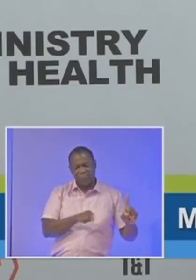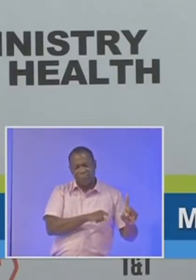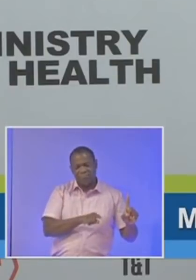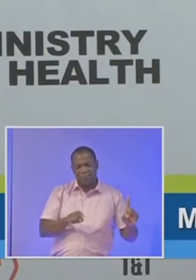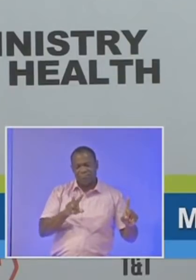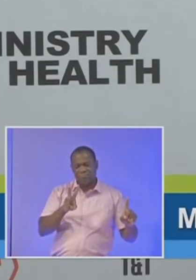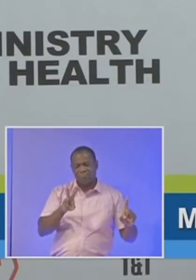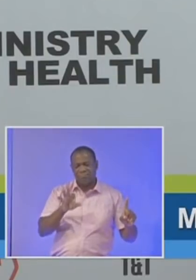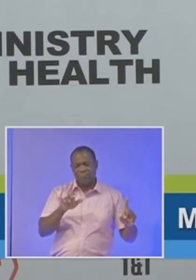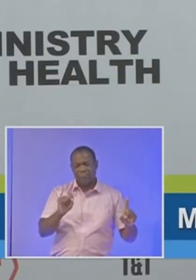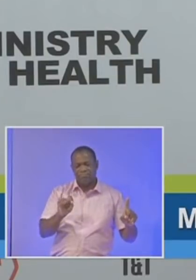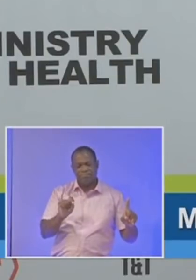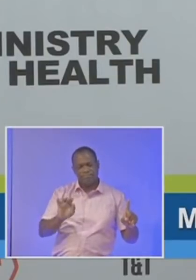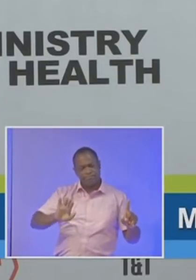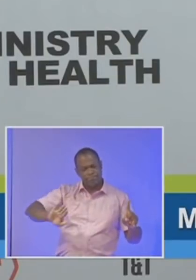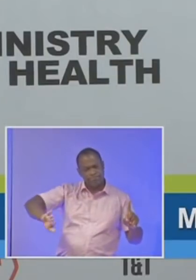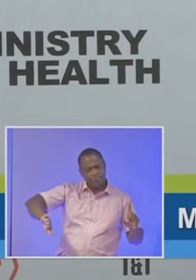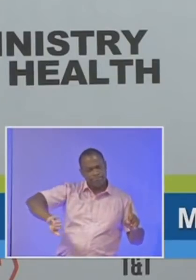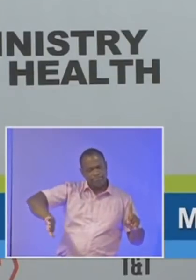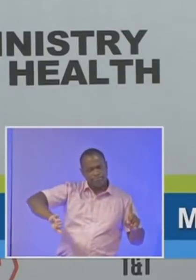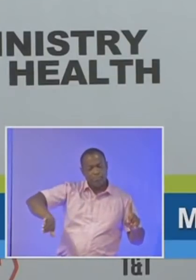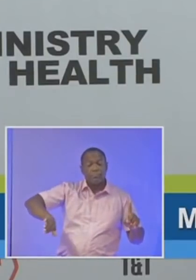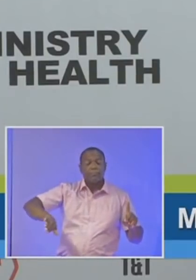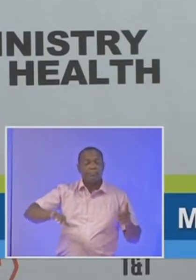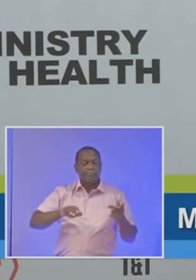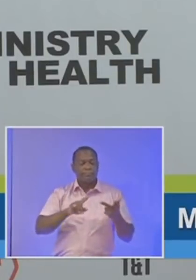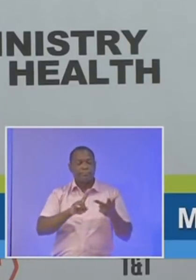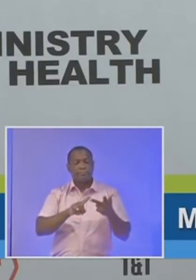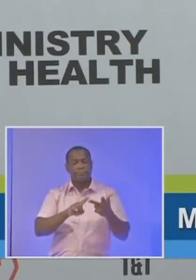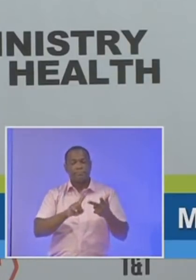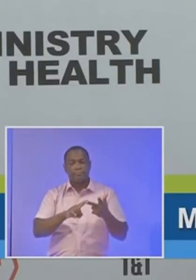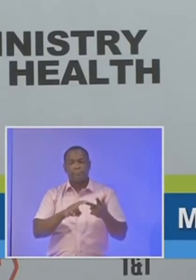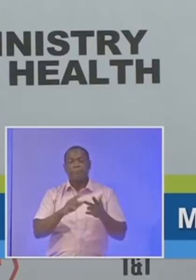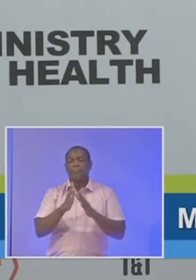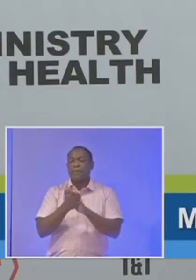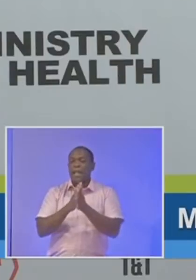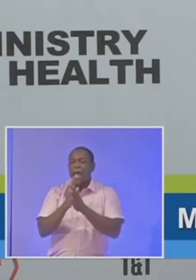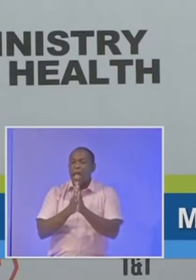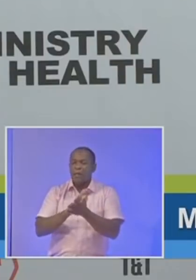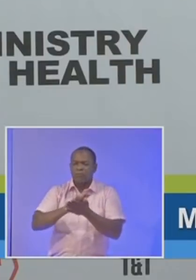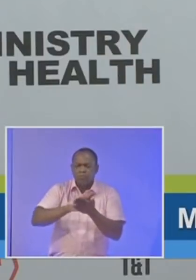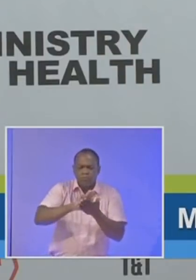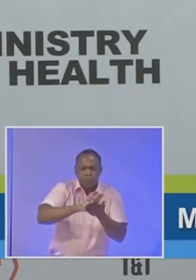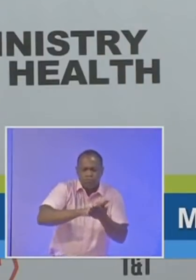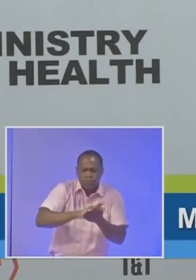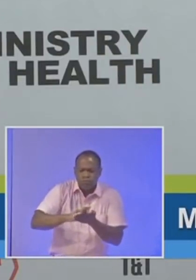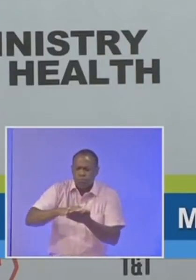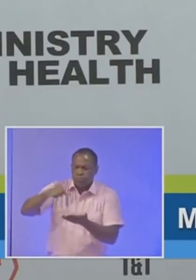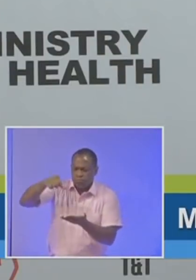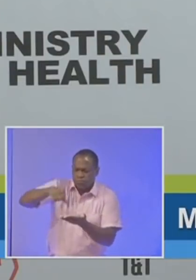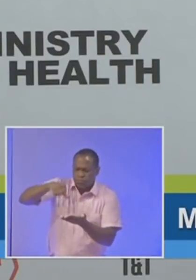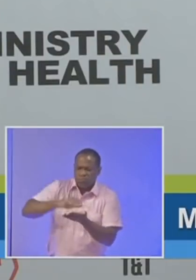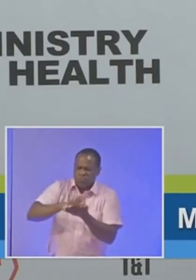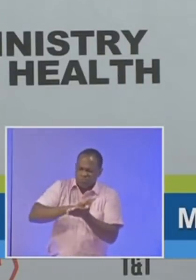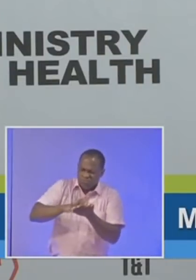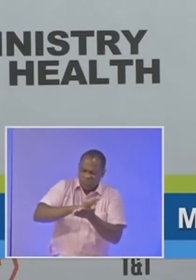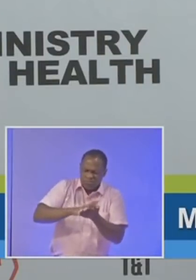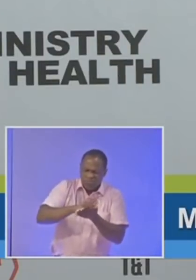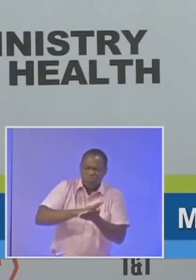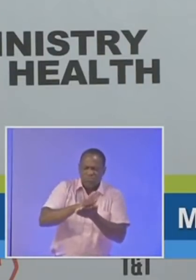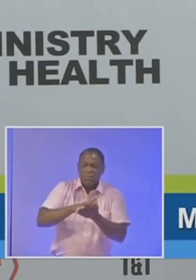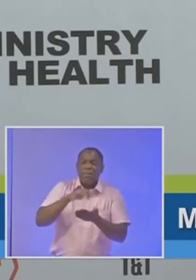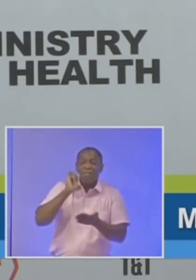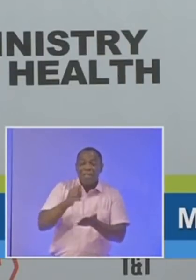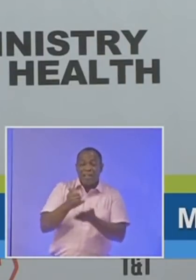mask wearing reduces the risk of infection, hospitalization, and mortality by a significant number. I would like